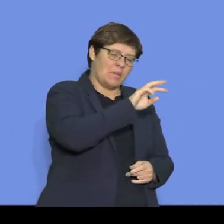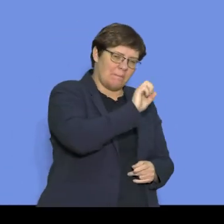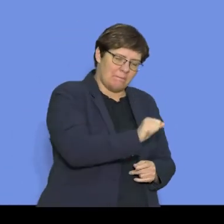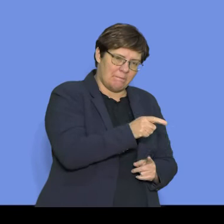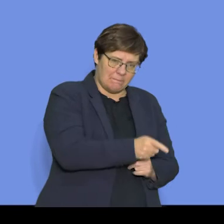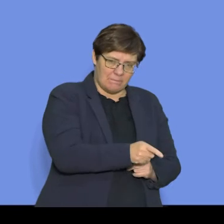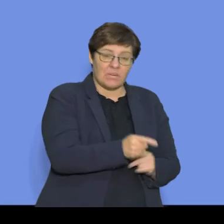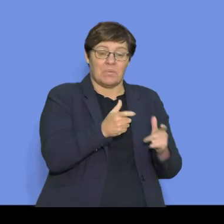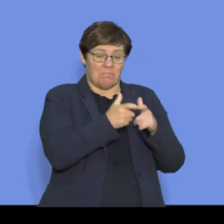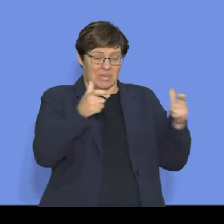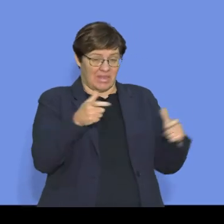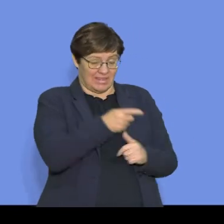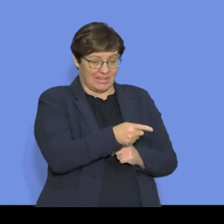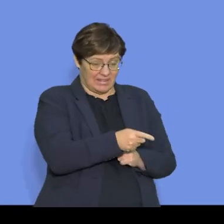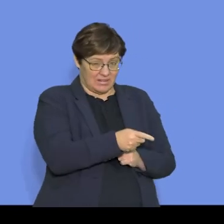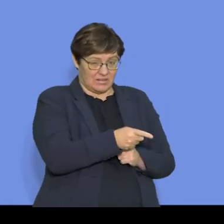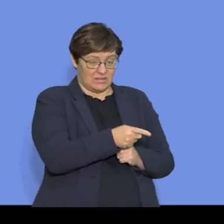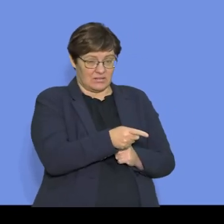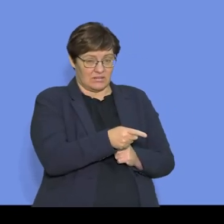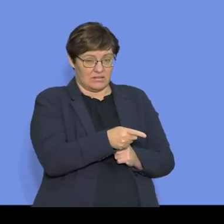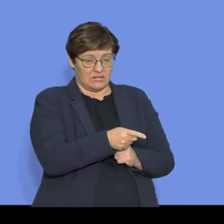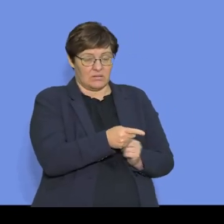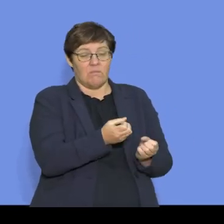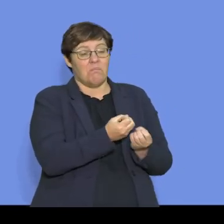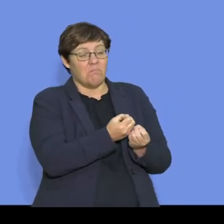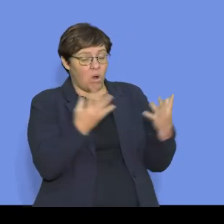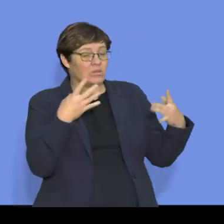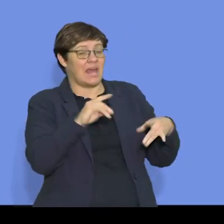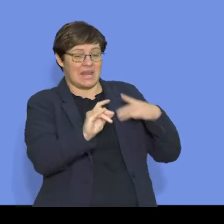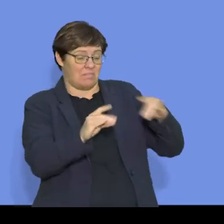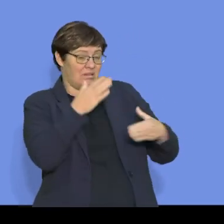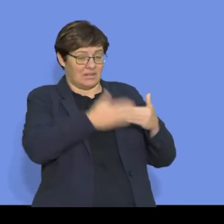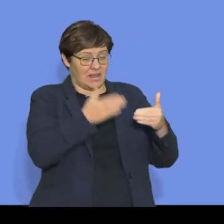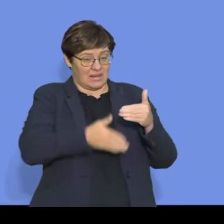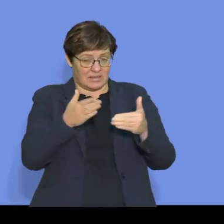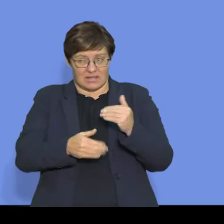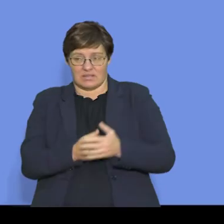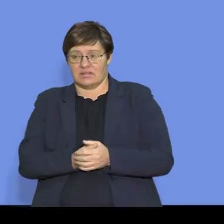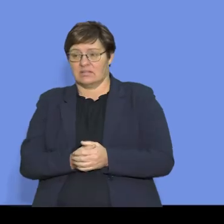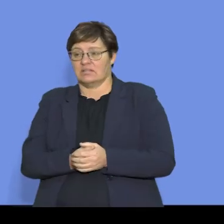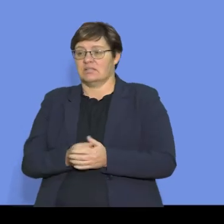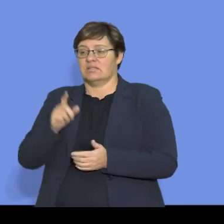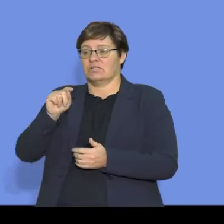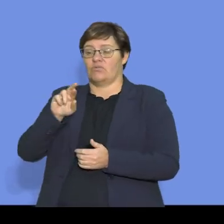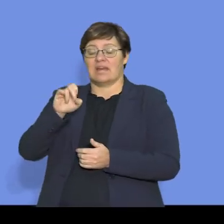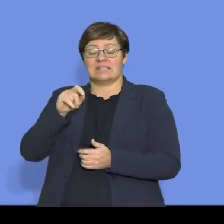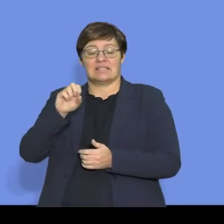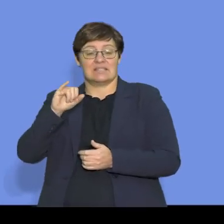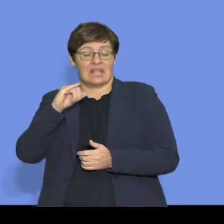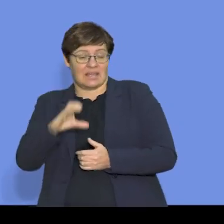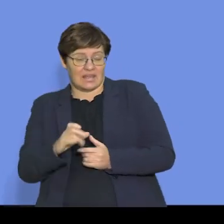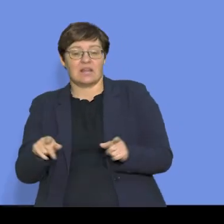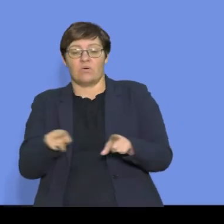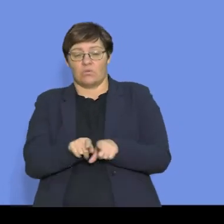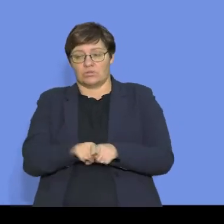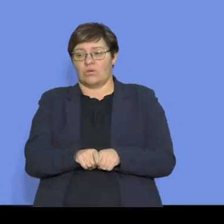one. Remember, this was the big one when the most animals became extinct. The end of the Triassic, and